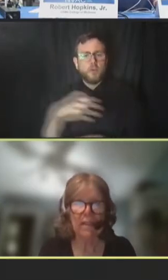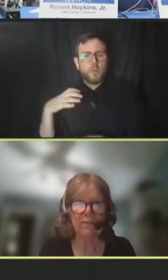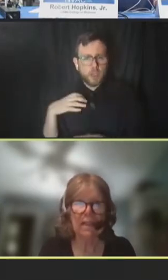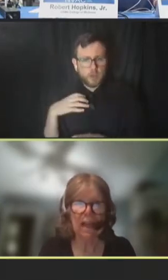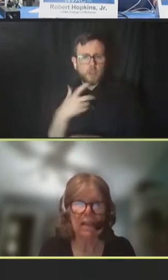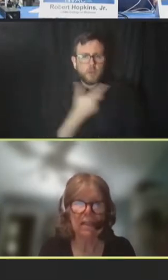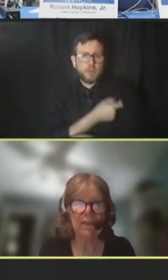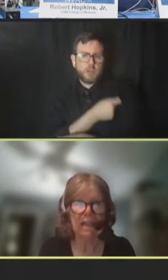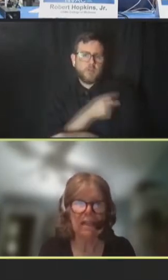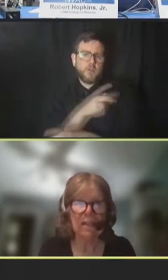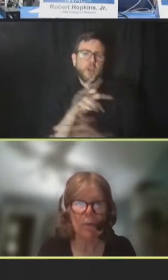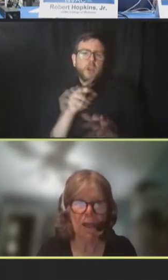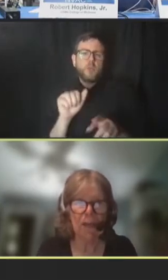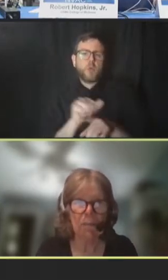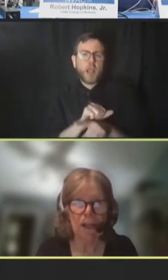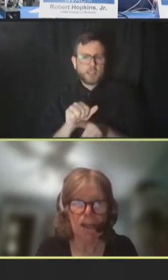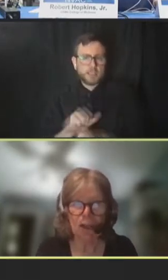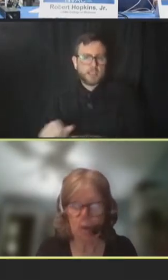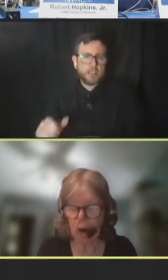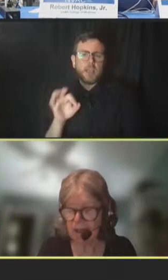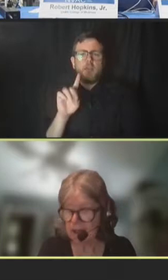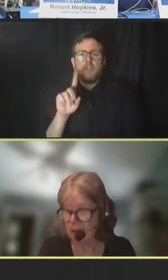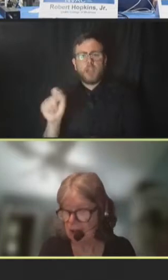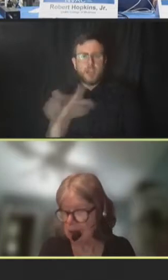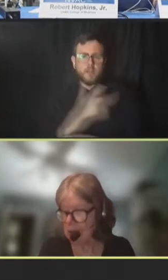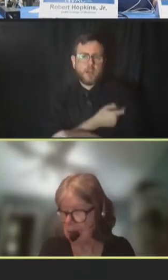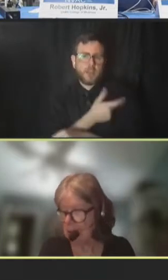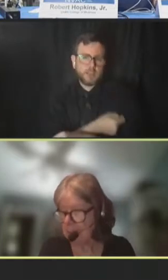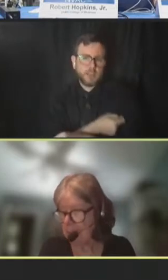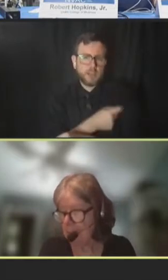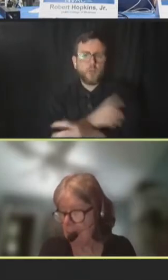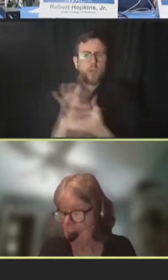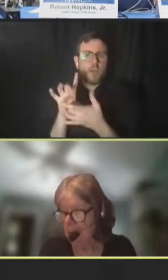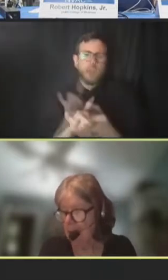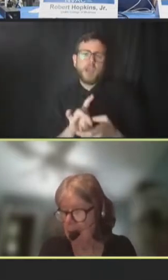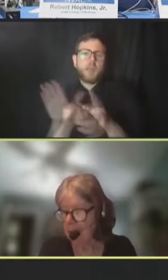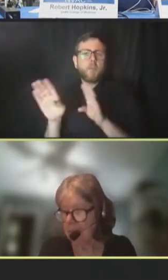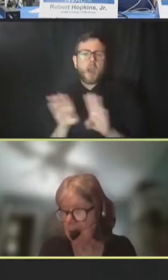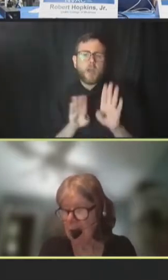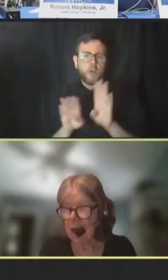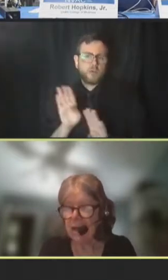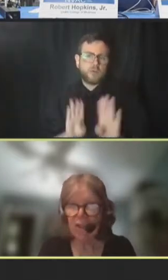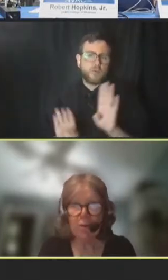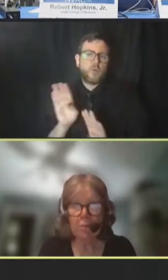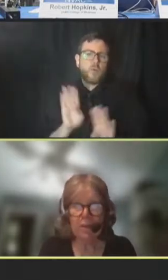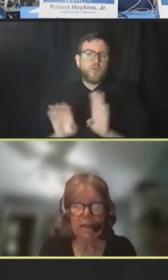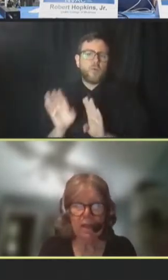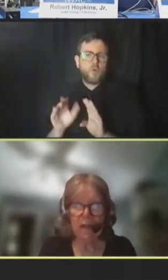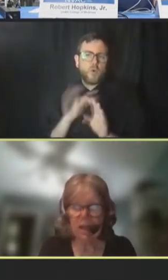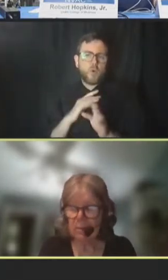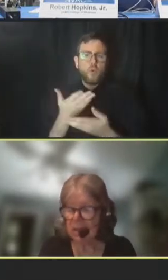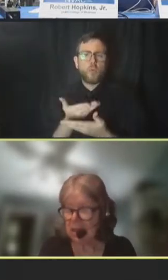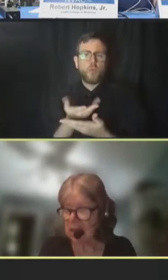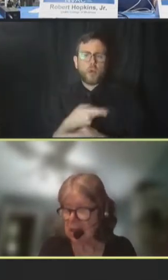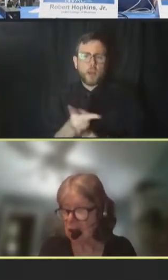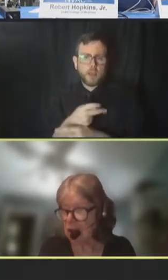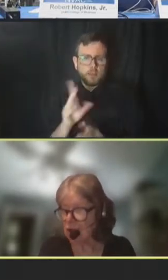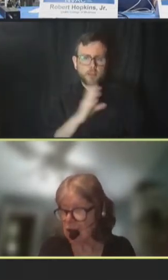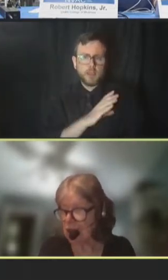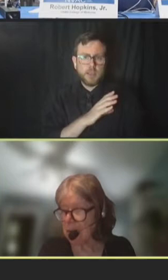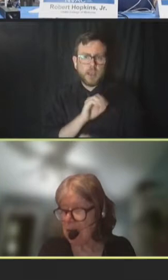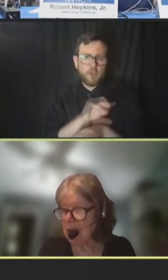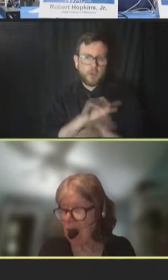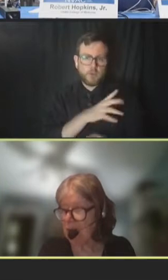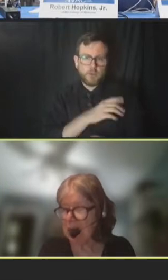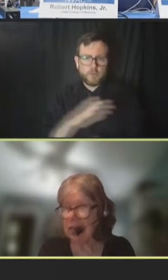well as FDA's Vaccines and Related Biological Products Advisory Committee. An additional personnel announcement is that Dr.